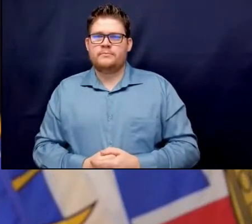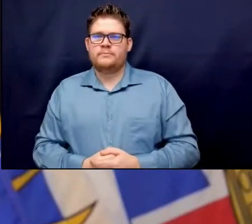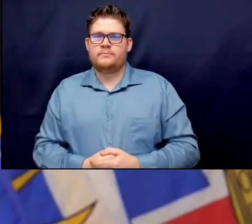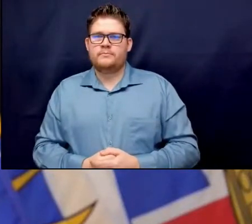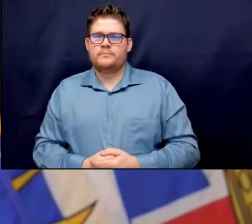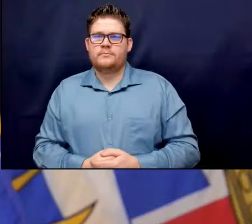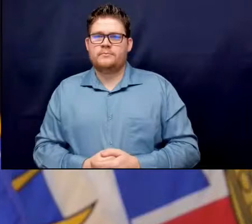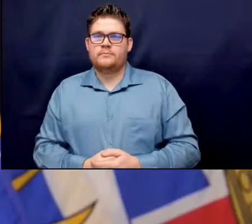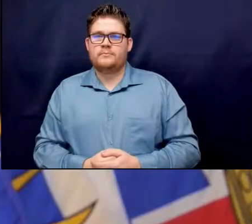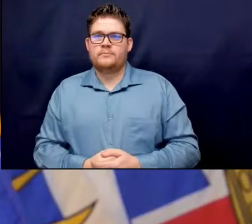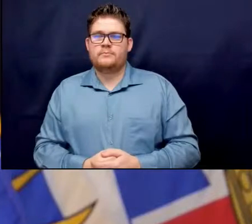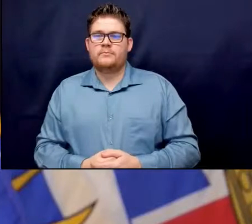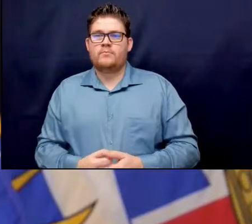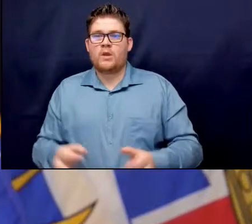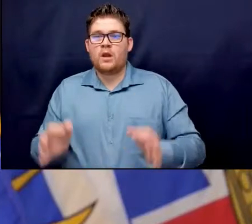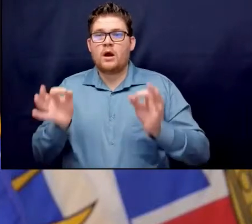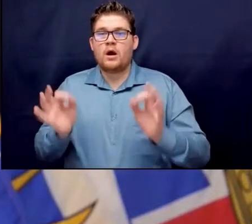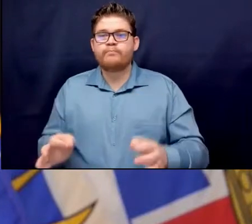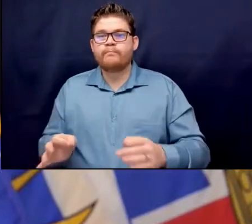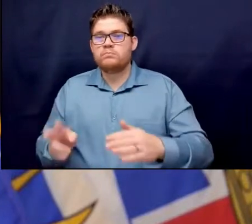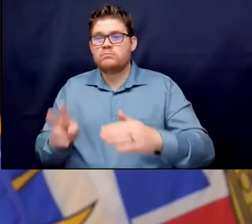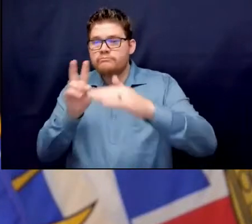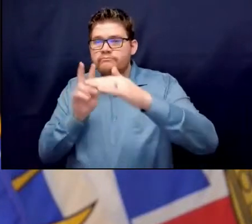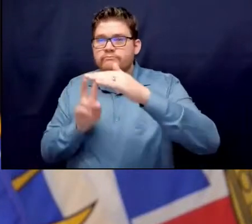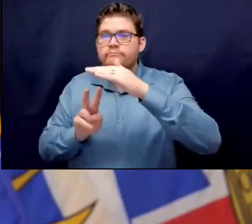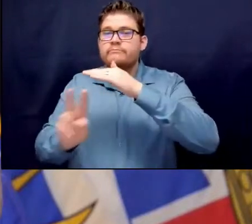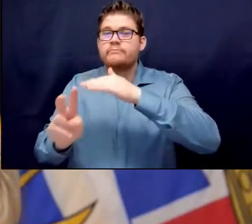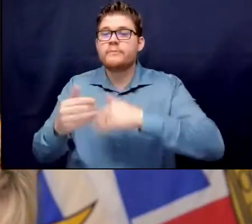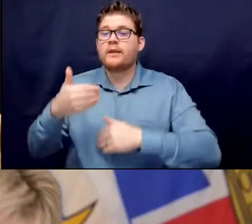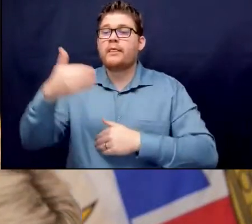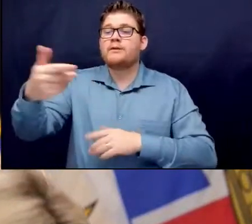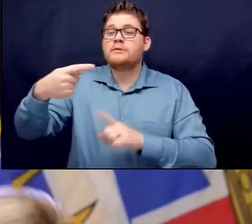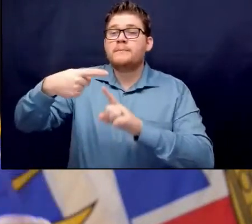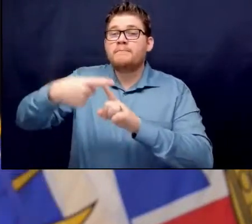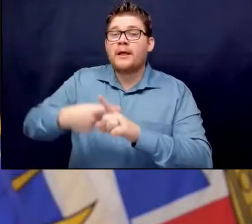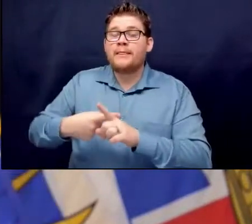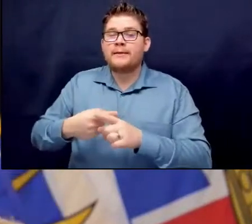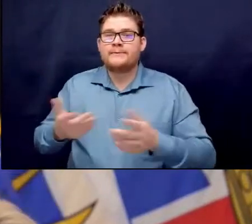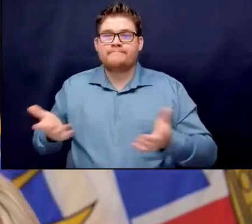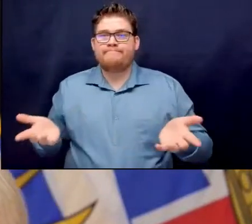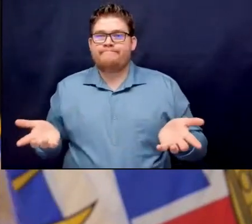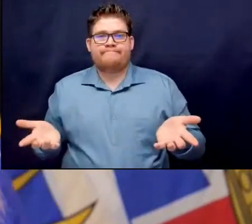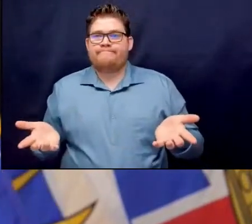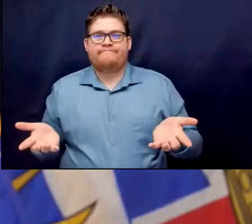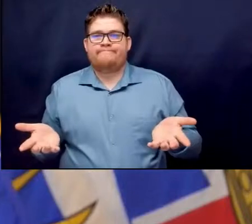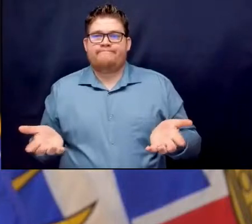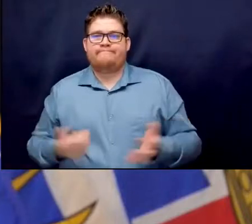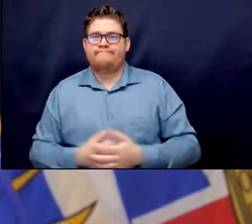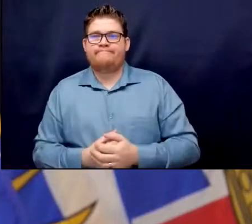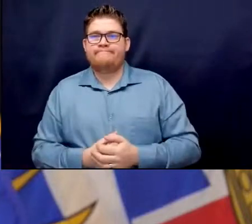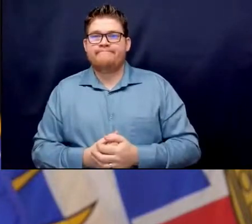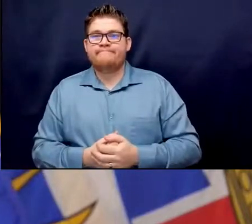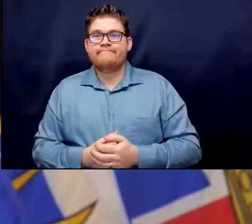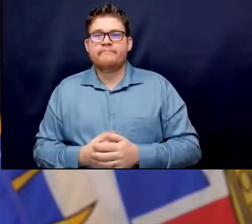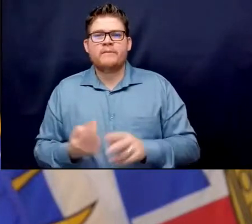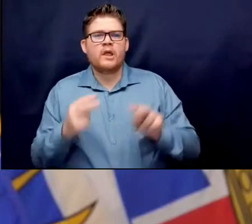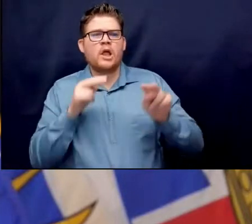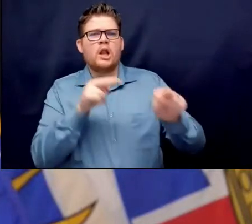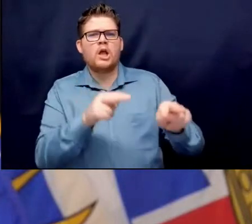Europe. The caveat that we have is that you know, this virus continues to